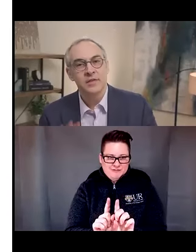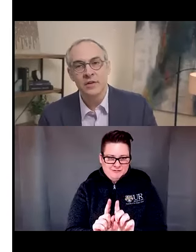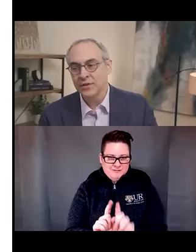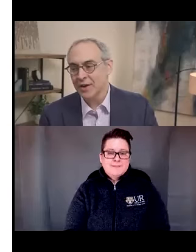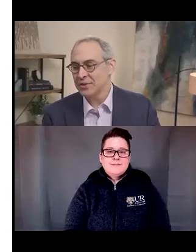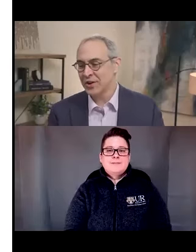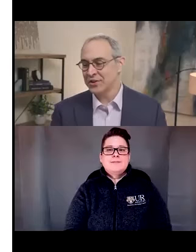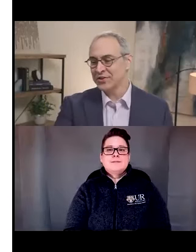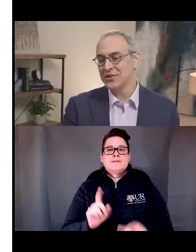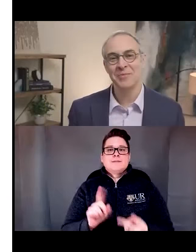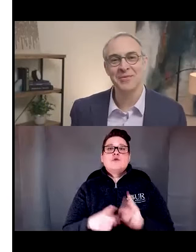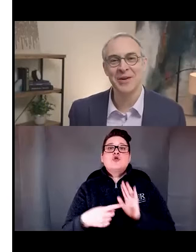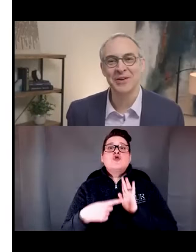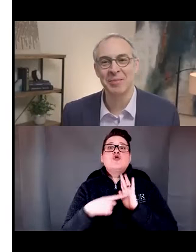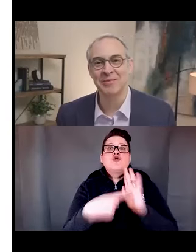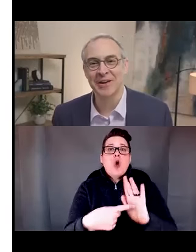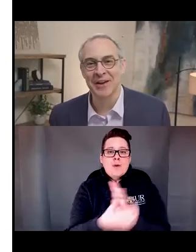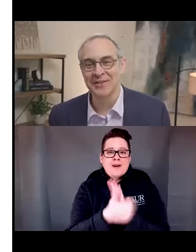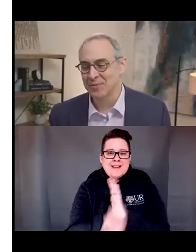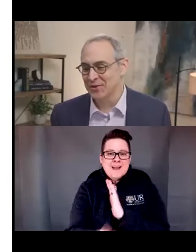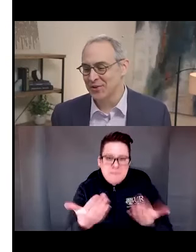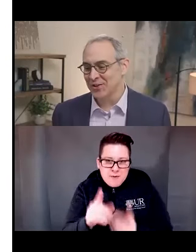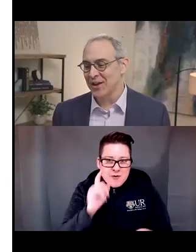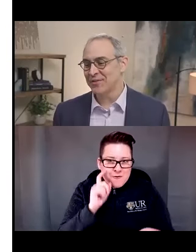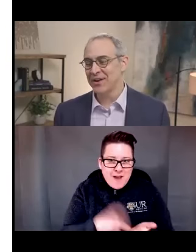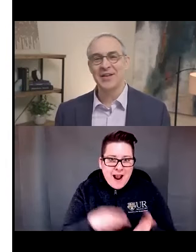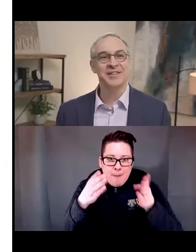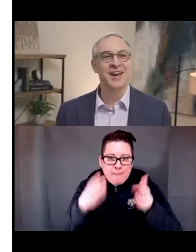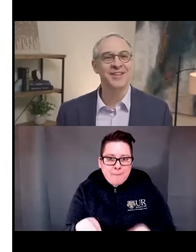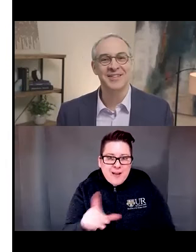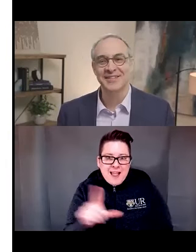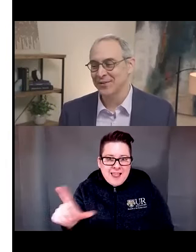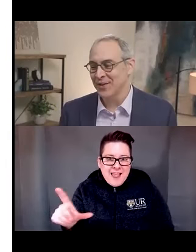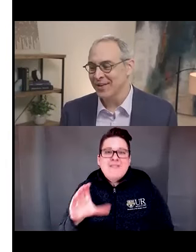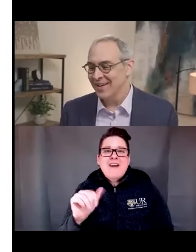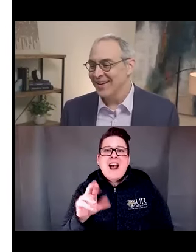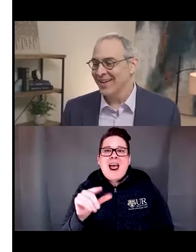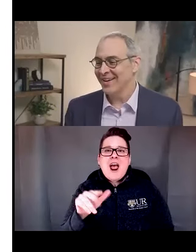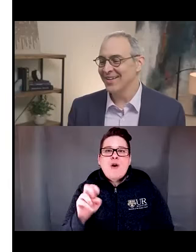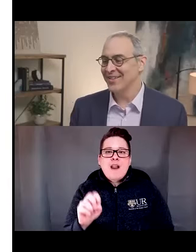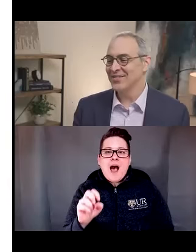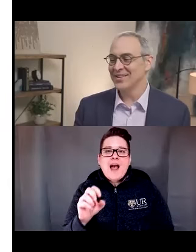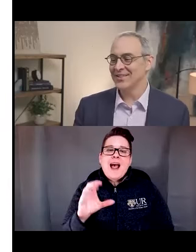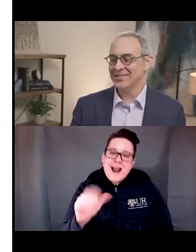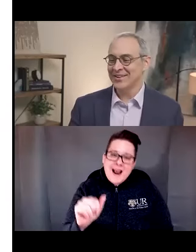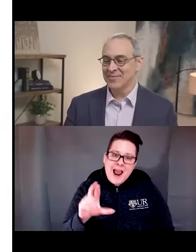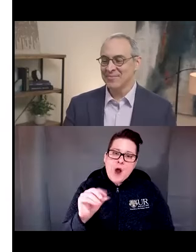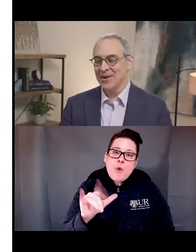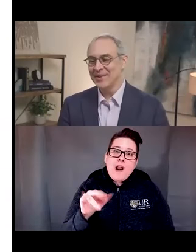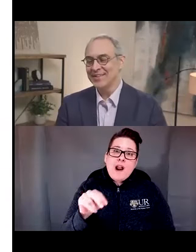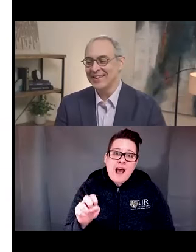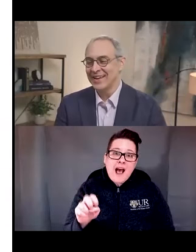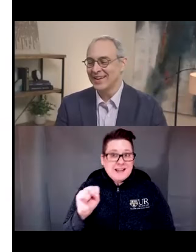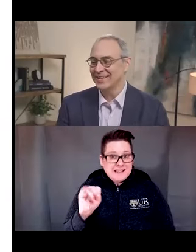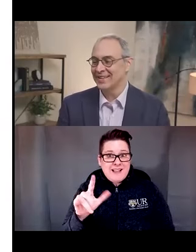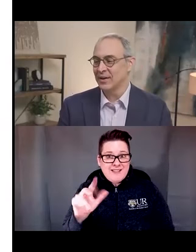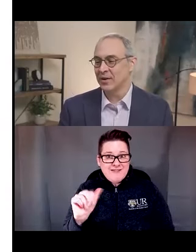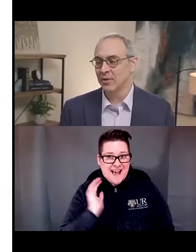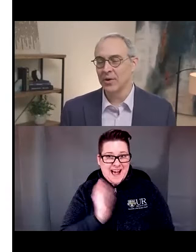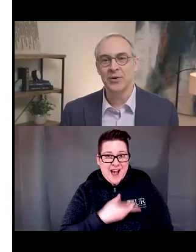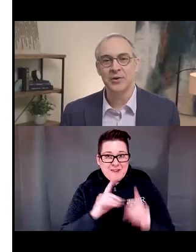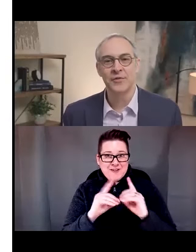Then skill demonstrations, and you might recognize the person on the left there. That's Caroline Silva, who's in our department and